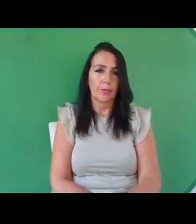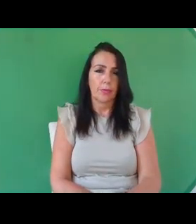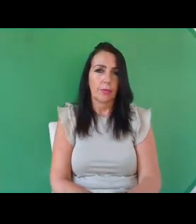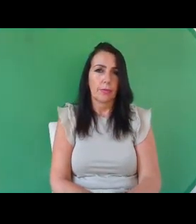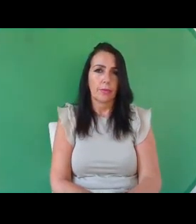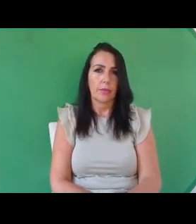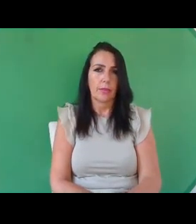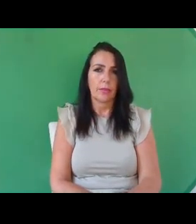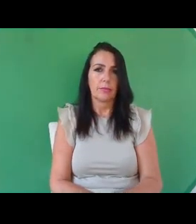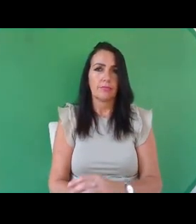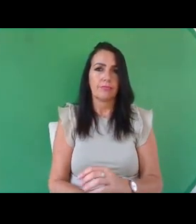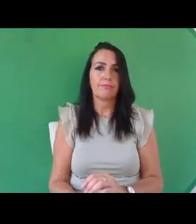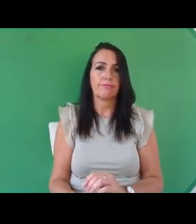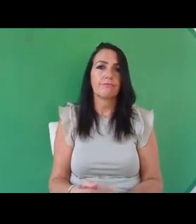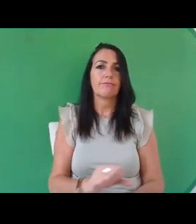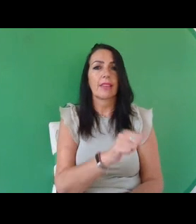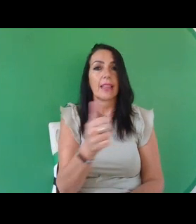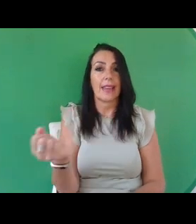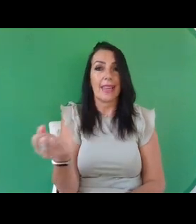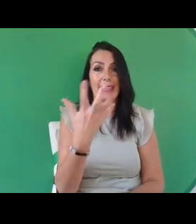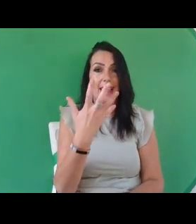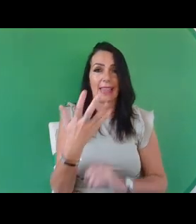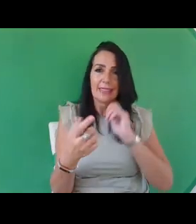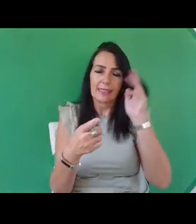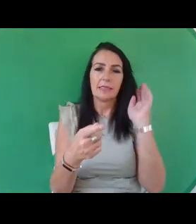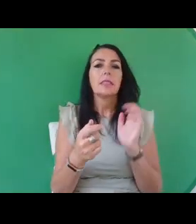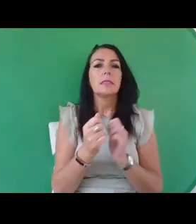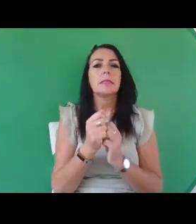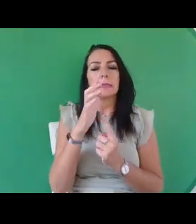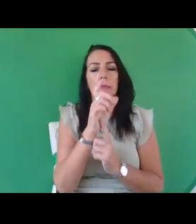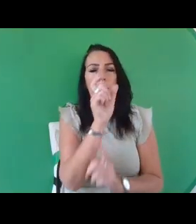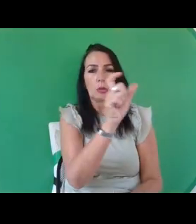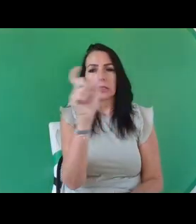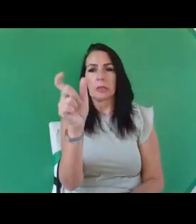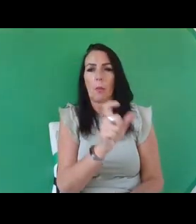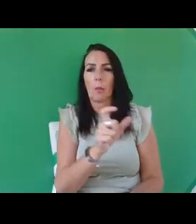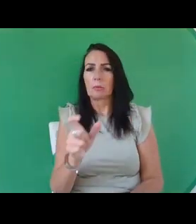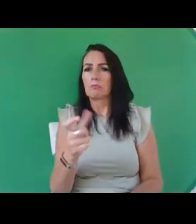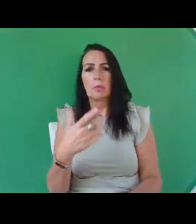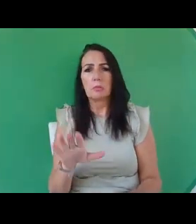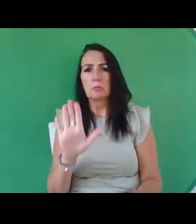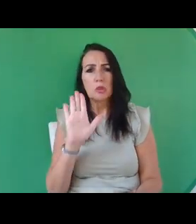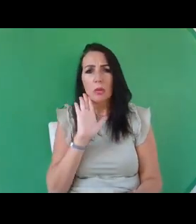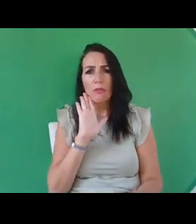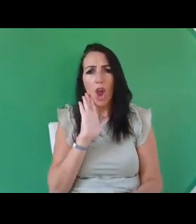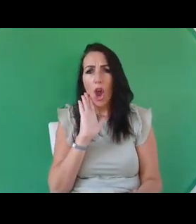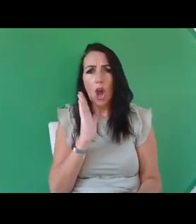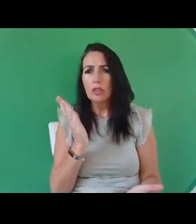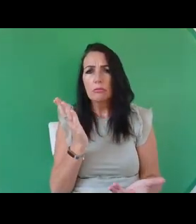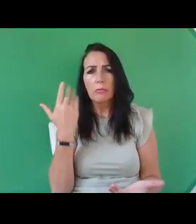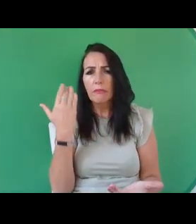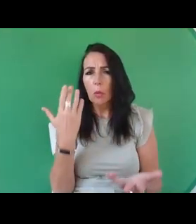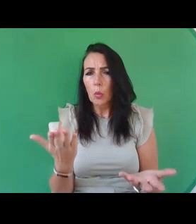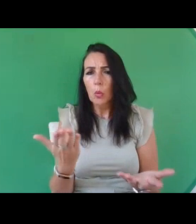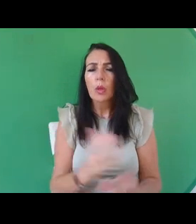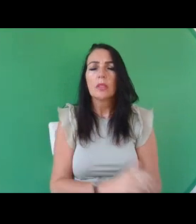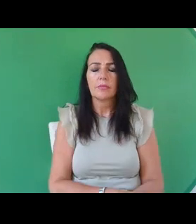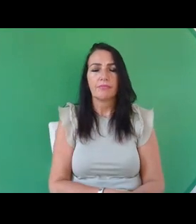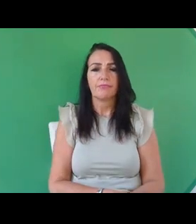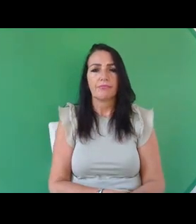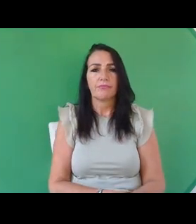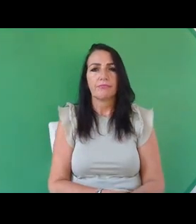So on to the next slide, we've got some key terms that you may have come across in different formats. So